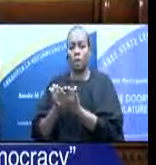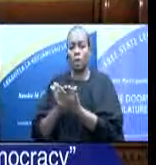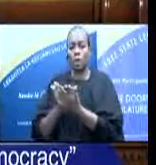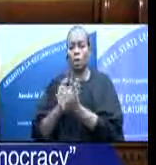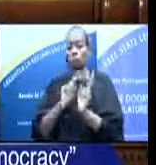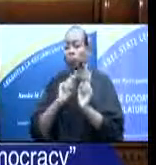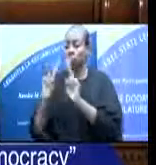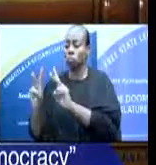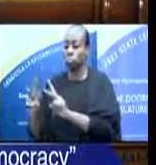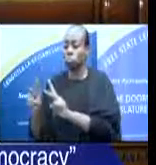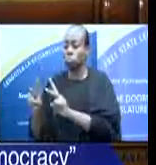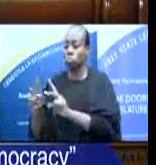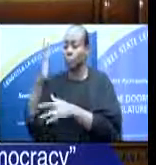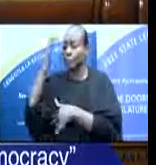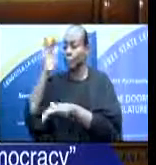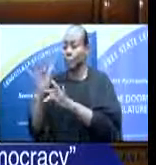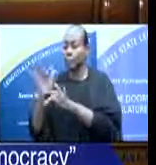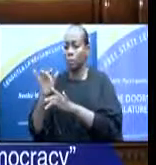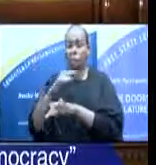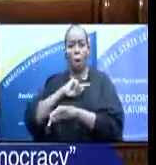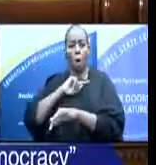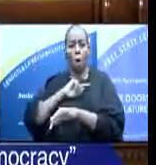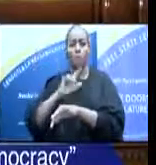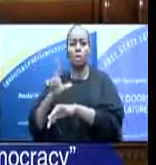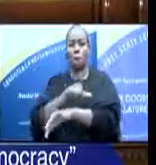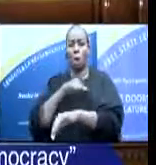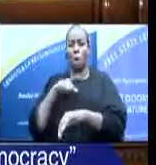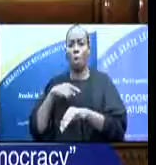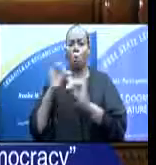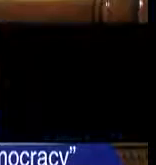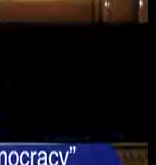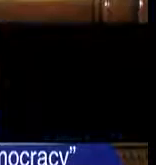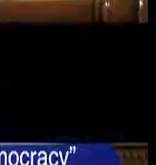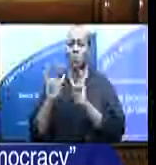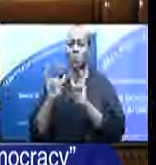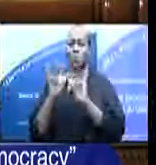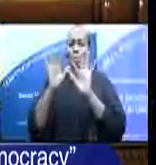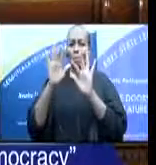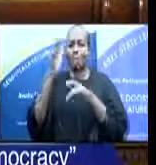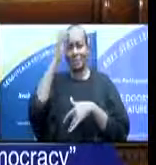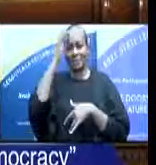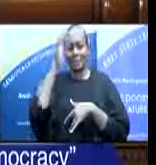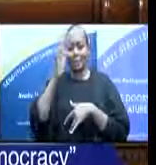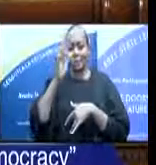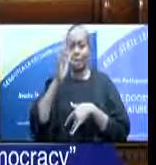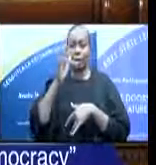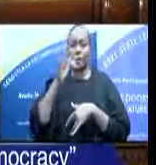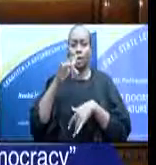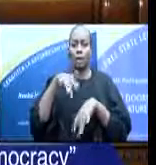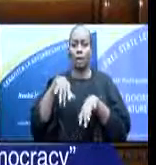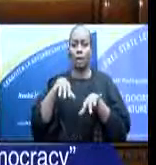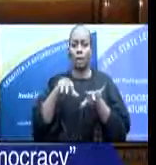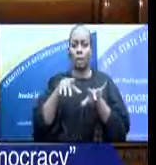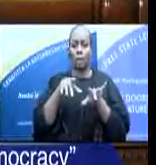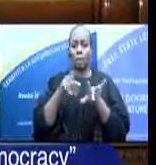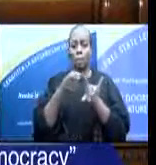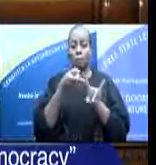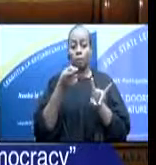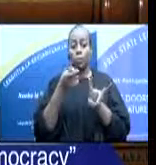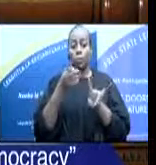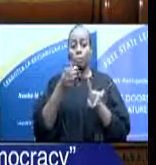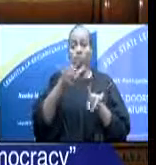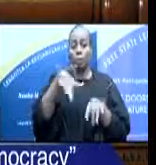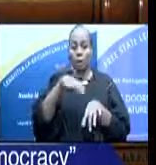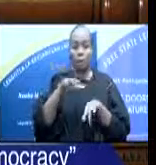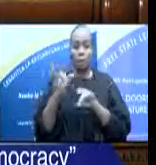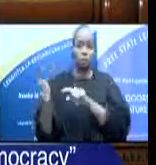ye ho bona hobane ho nka nako hore bakudi ba rona ba tlohe kwana mo ba leng teng dibakeng tse fapafapaneng